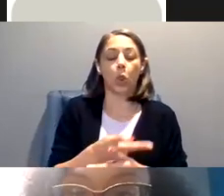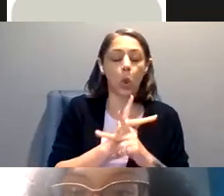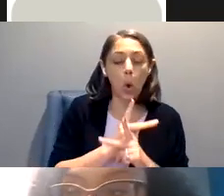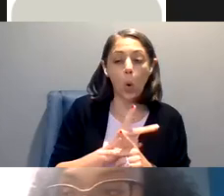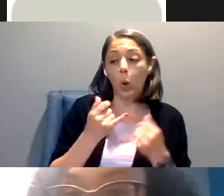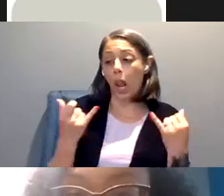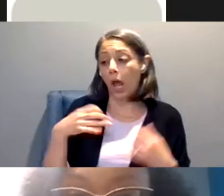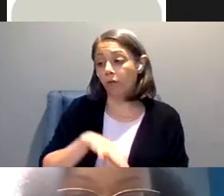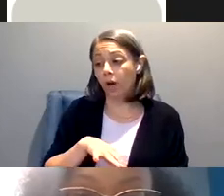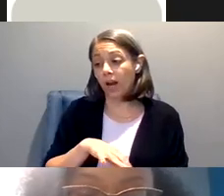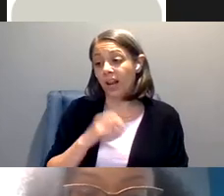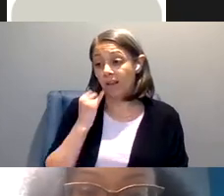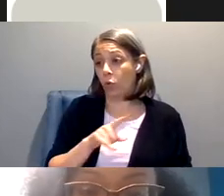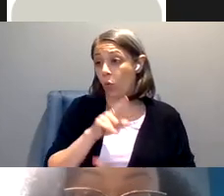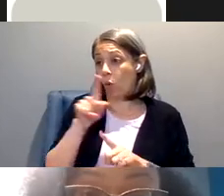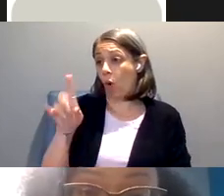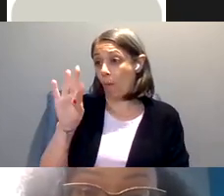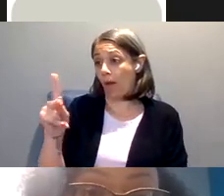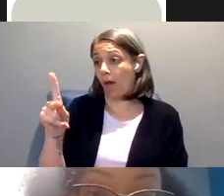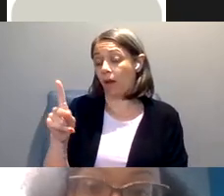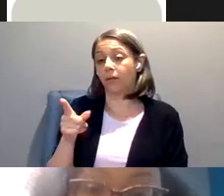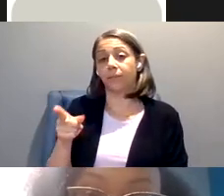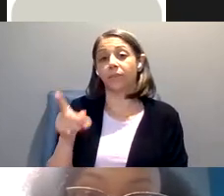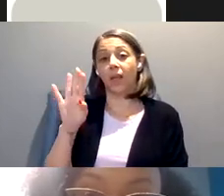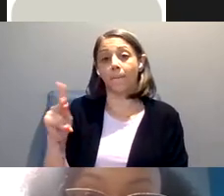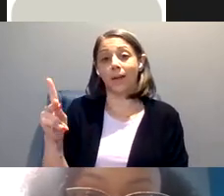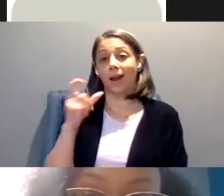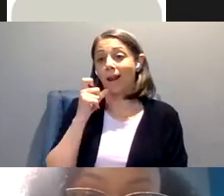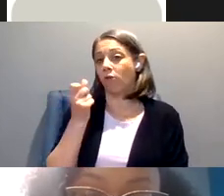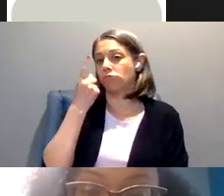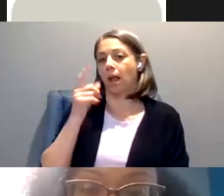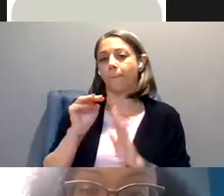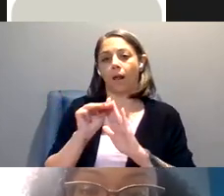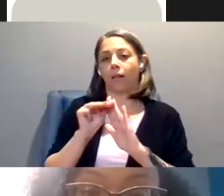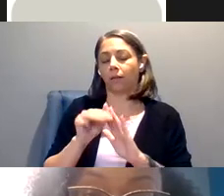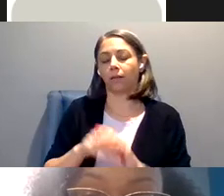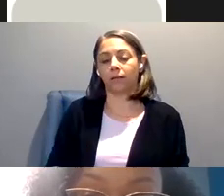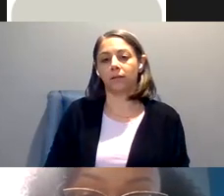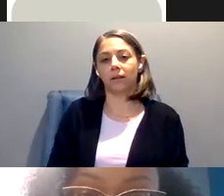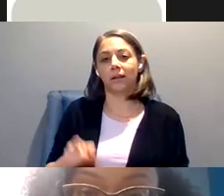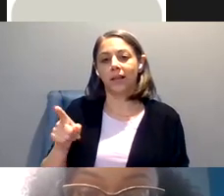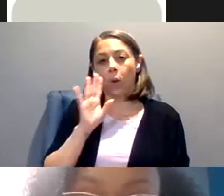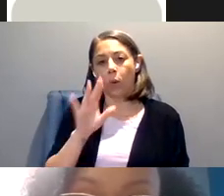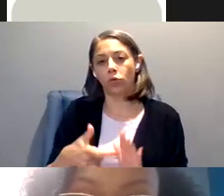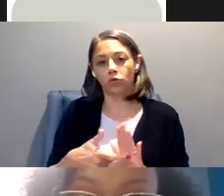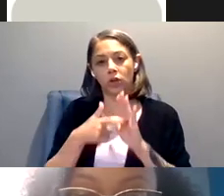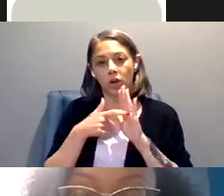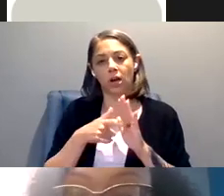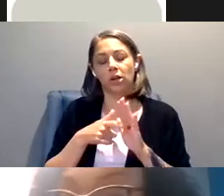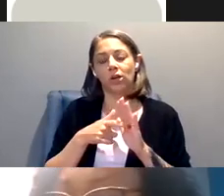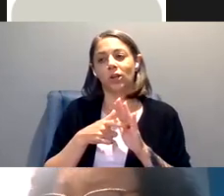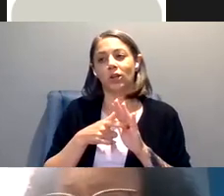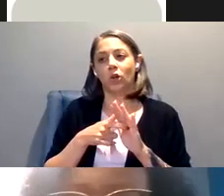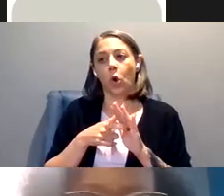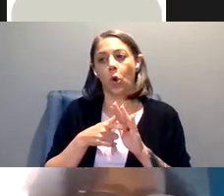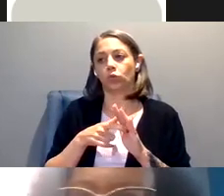bank, what will often happen is that that bank does not understand the model, and that they will require a credit check,